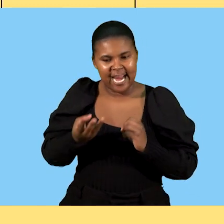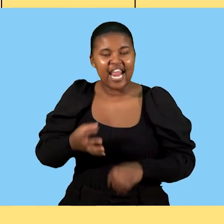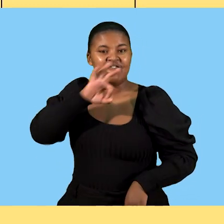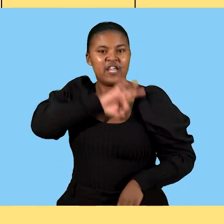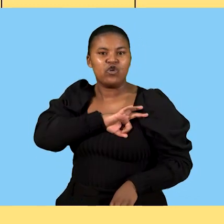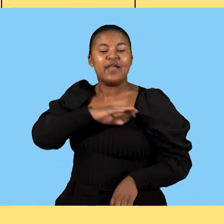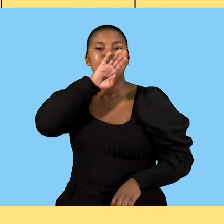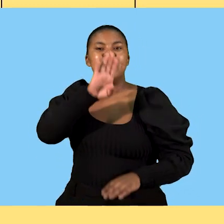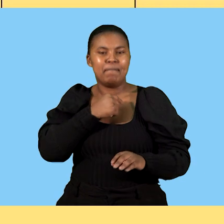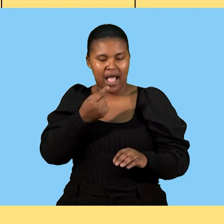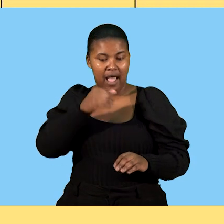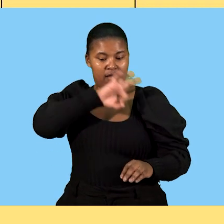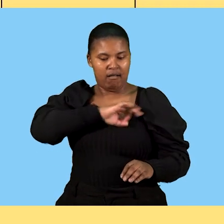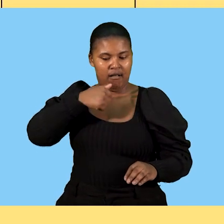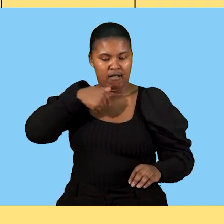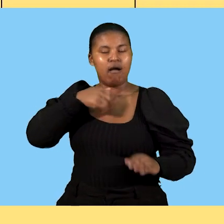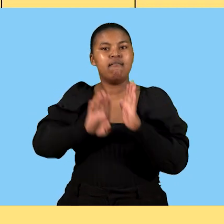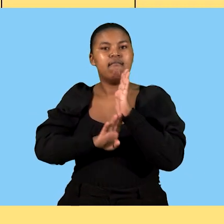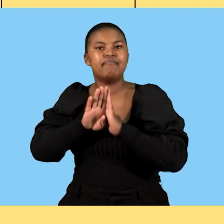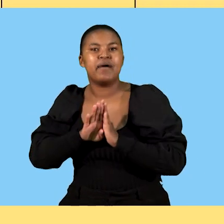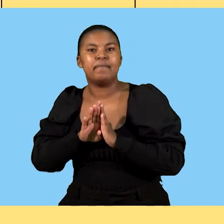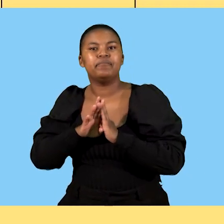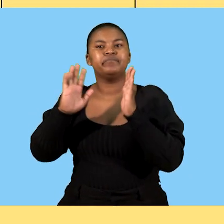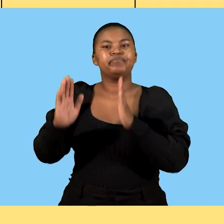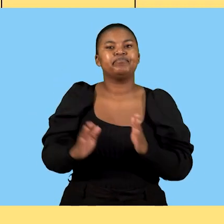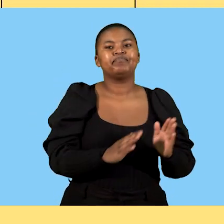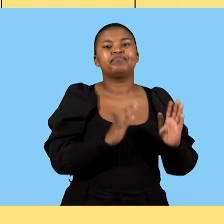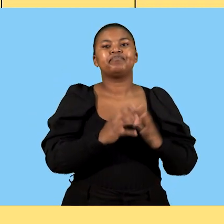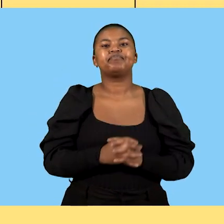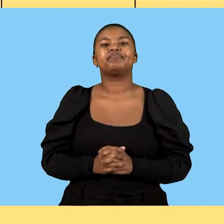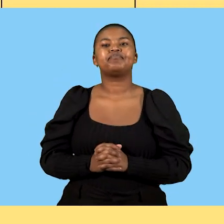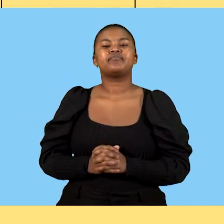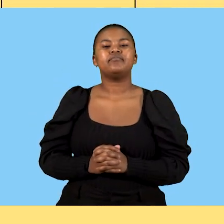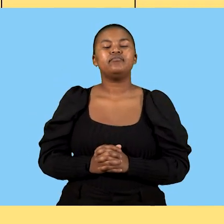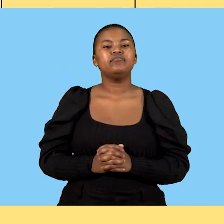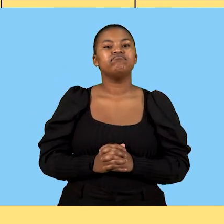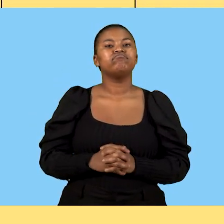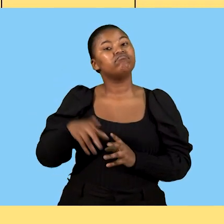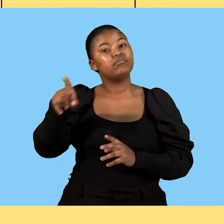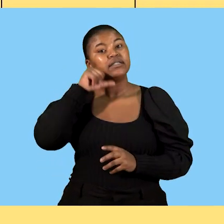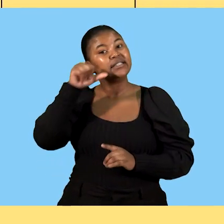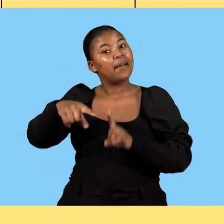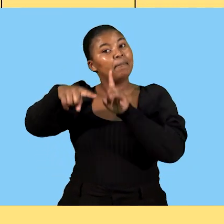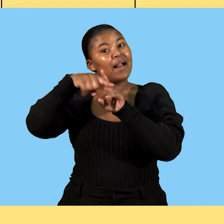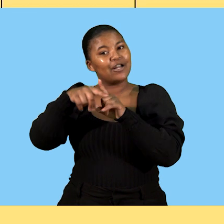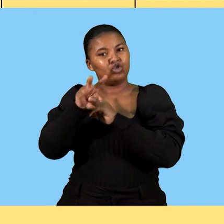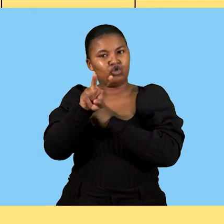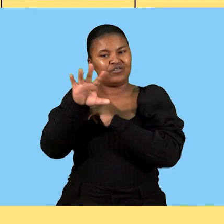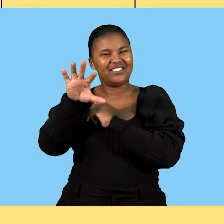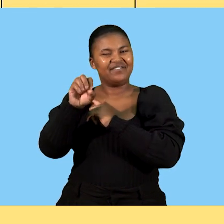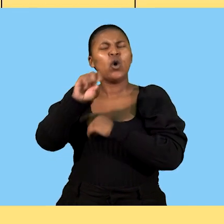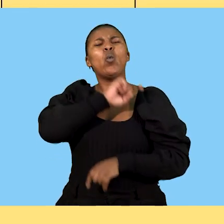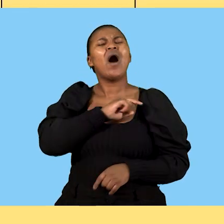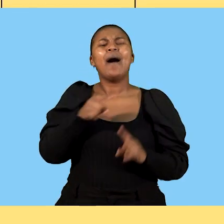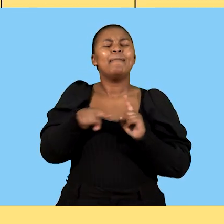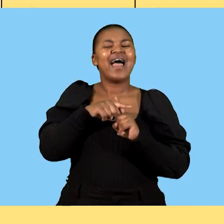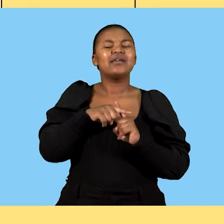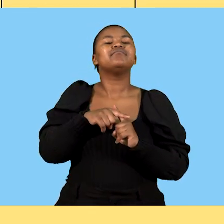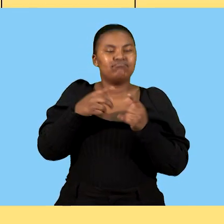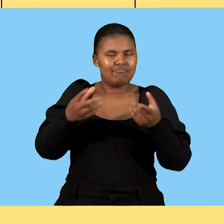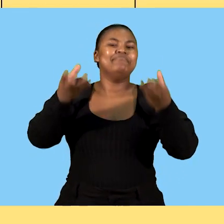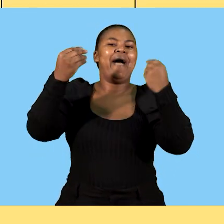income is increasing. So I'll come now to my owner's equity and then I'll say plus 250. Why plus? Because